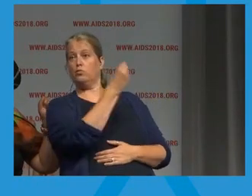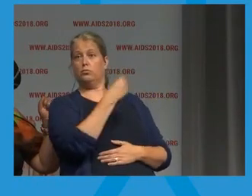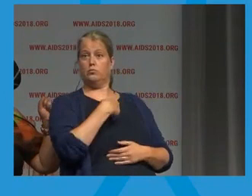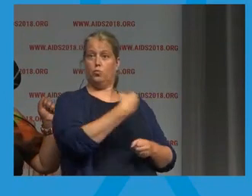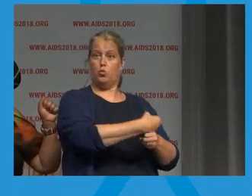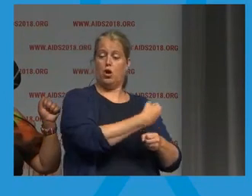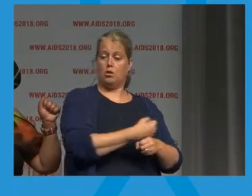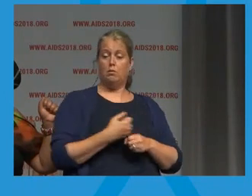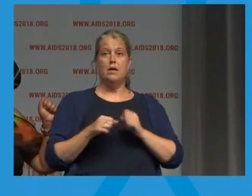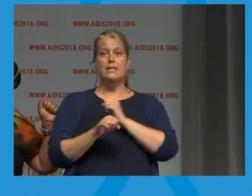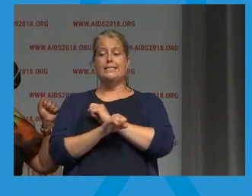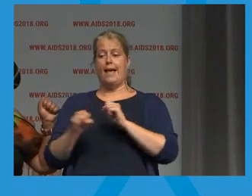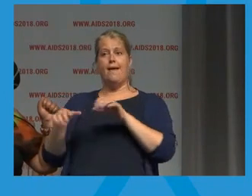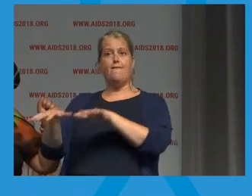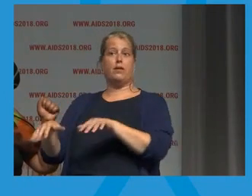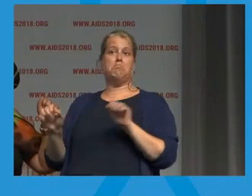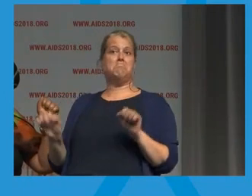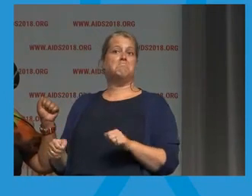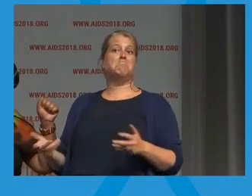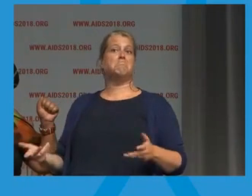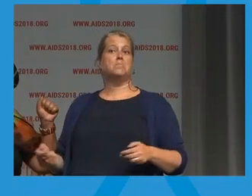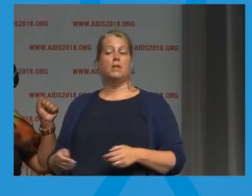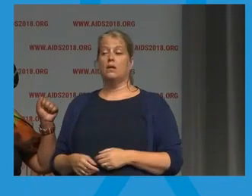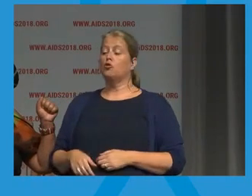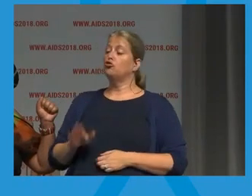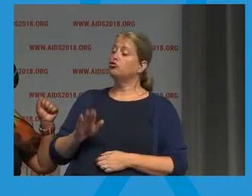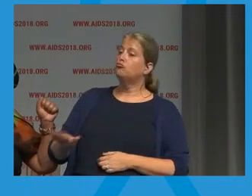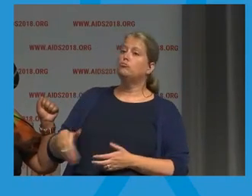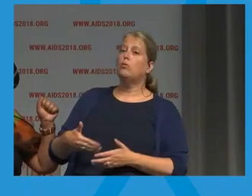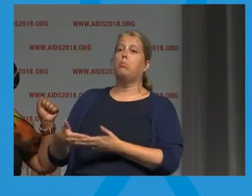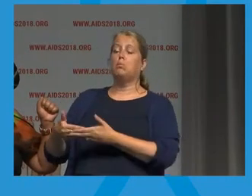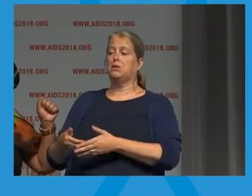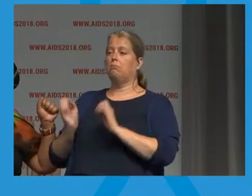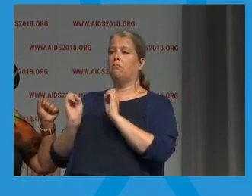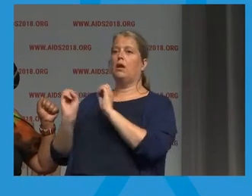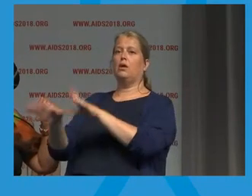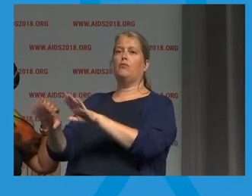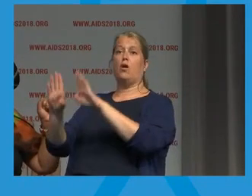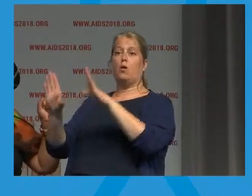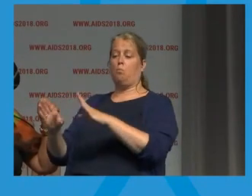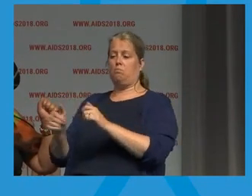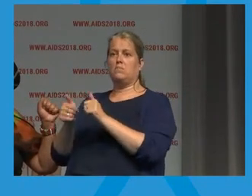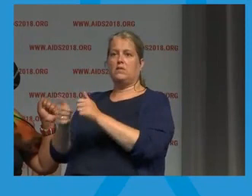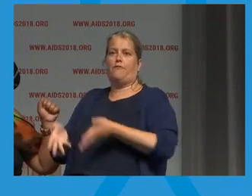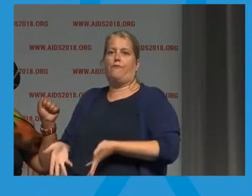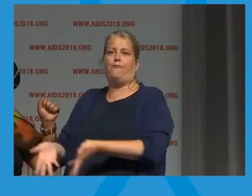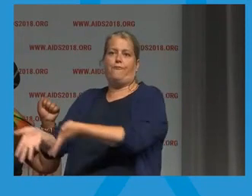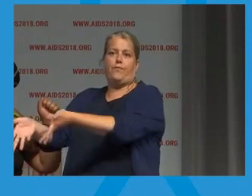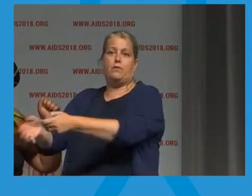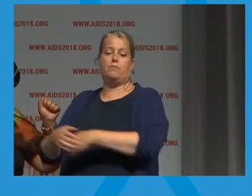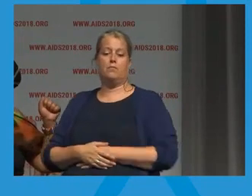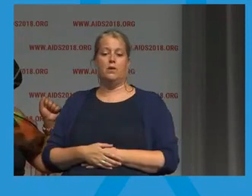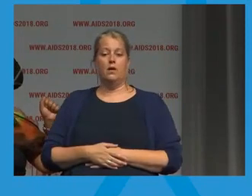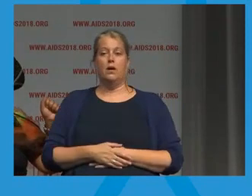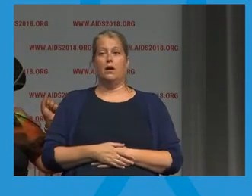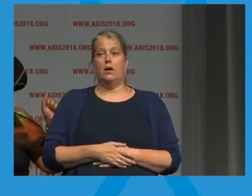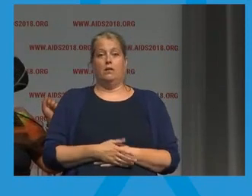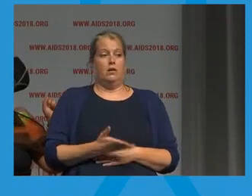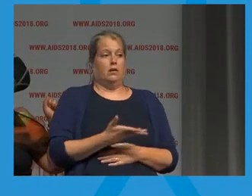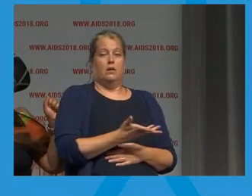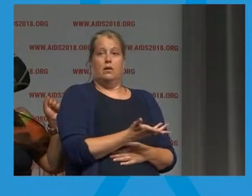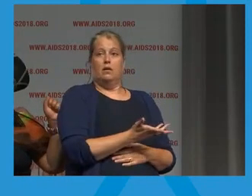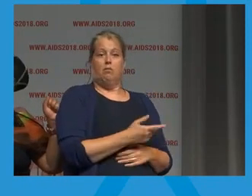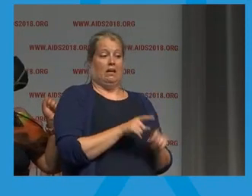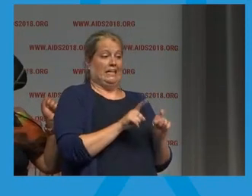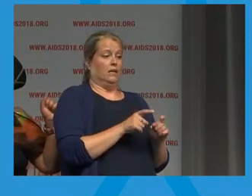work. We have to leave our children and babies at home by themselves because we need enough